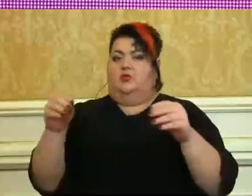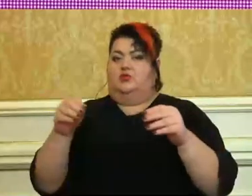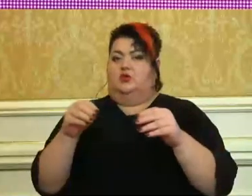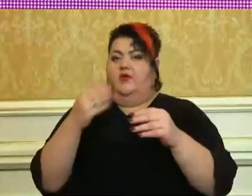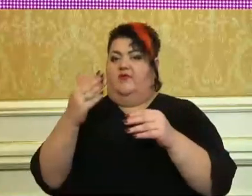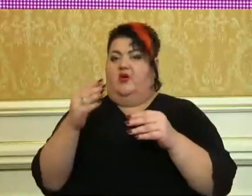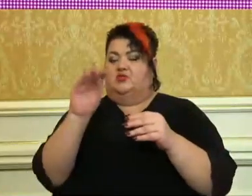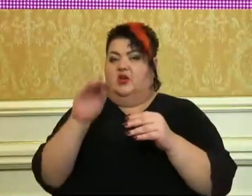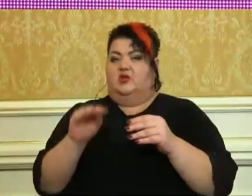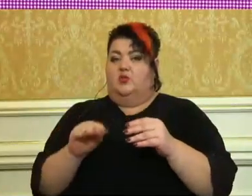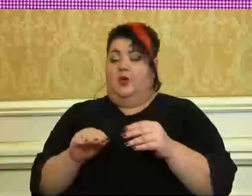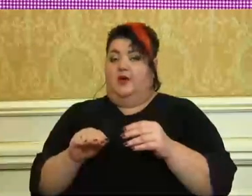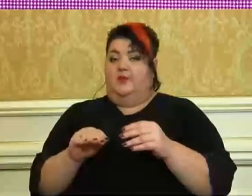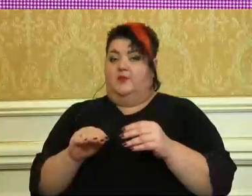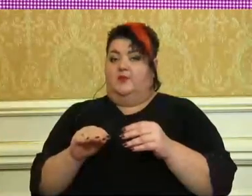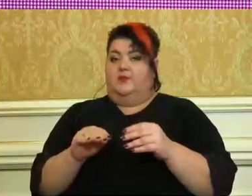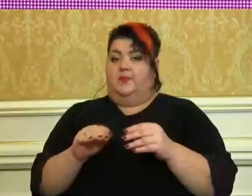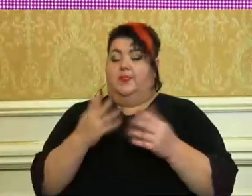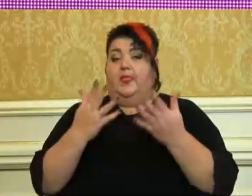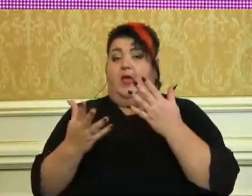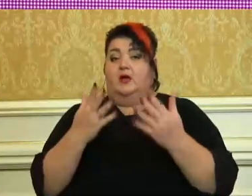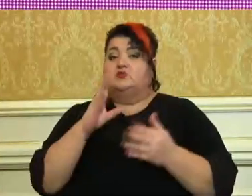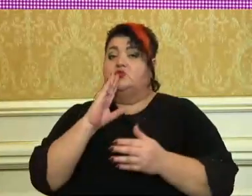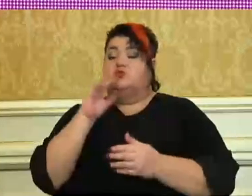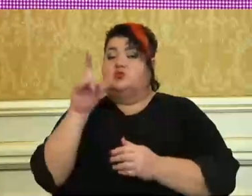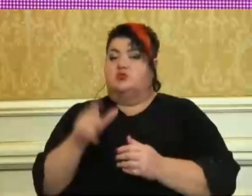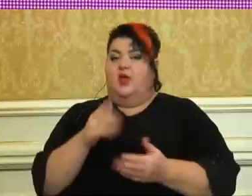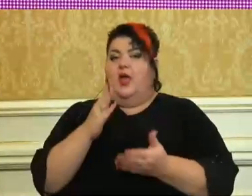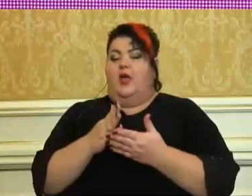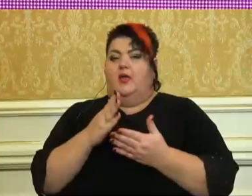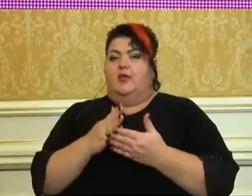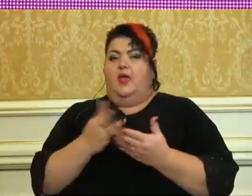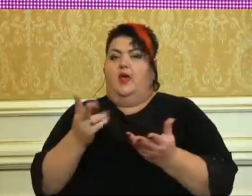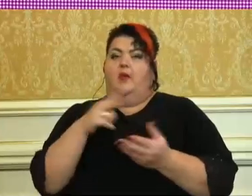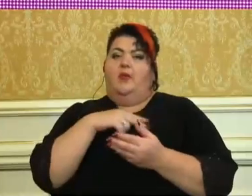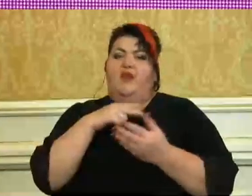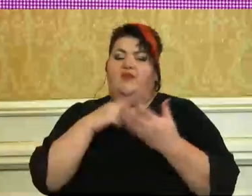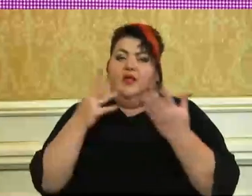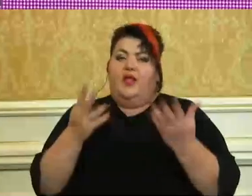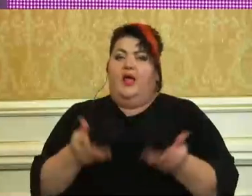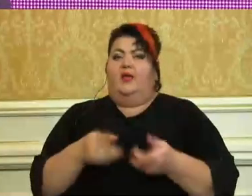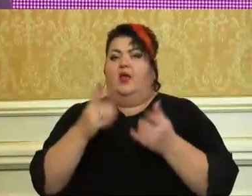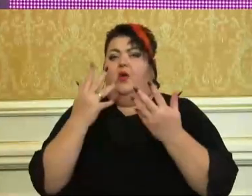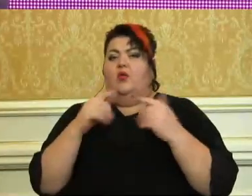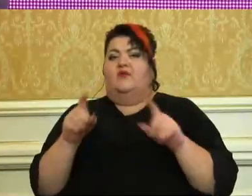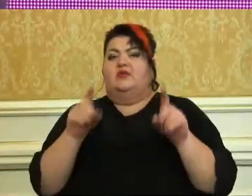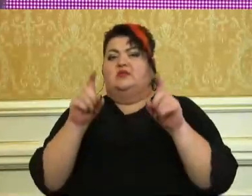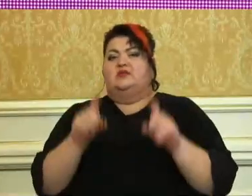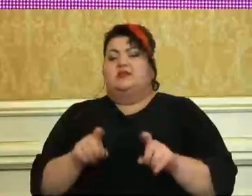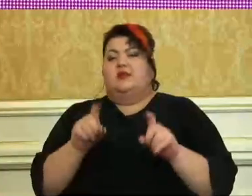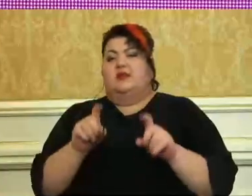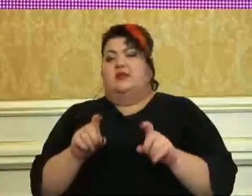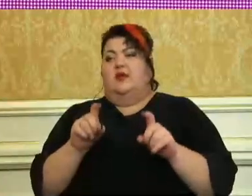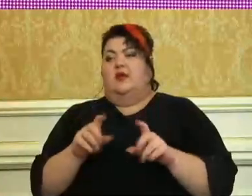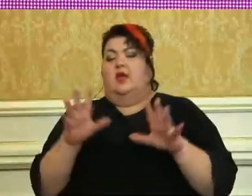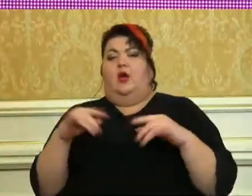If, as women, when you have the privilege of sitting around tables of influence to contribute to the budgets,